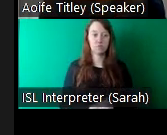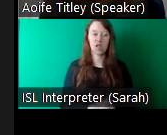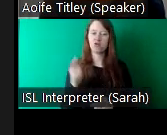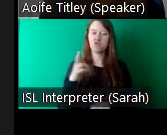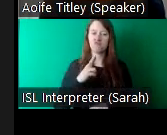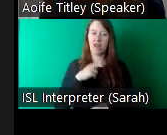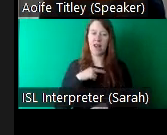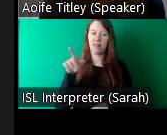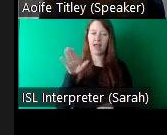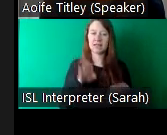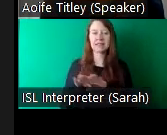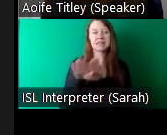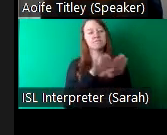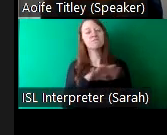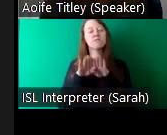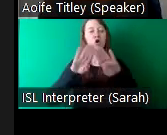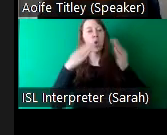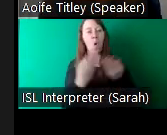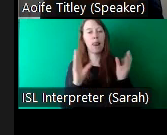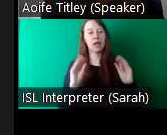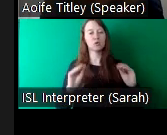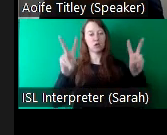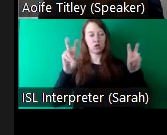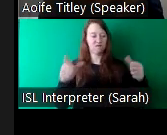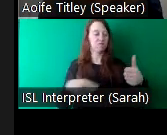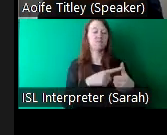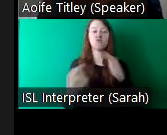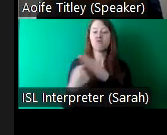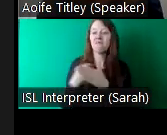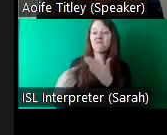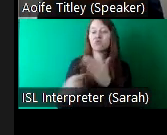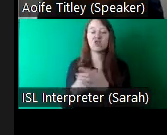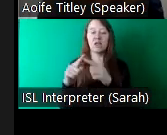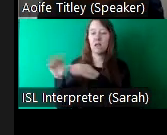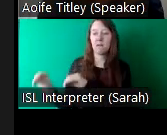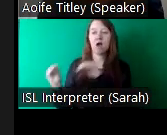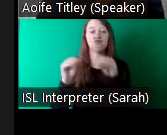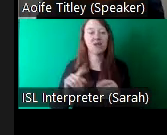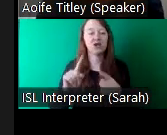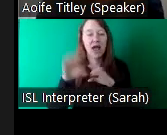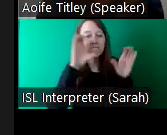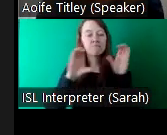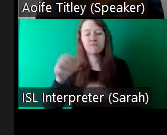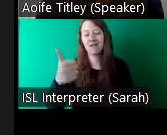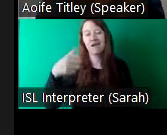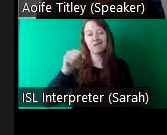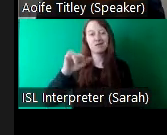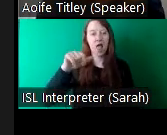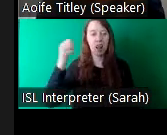standard global education topics in relation to refugees, migration and asylum. We're having a focus on what we would